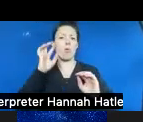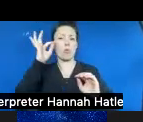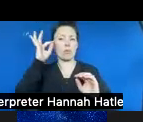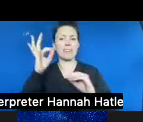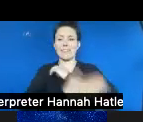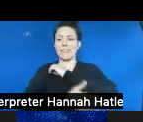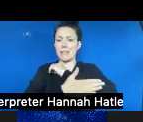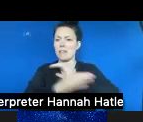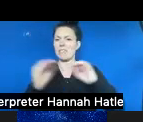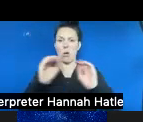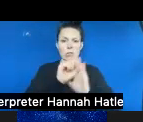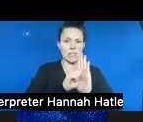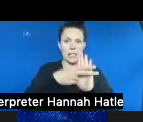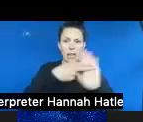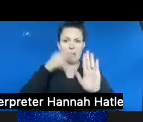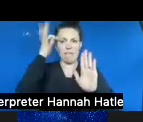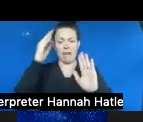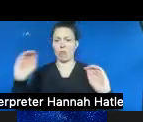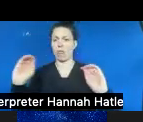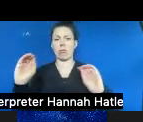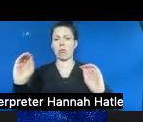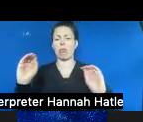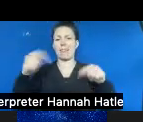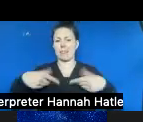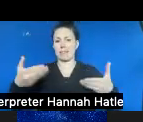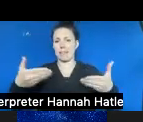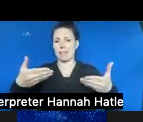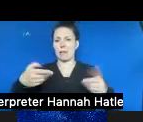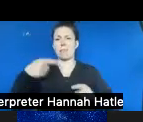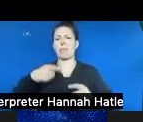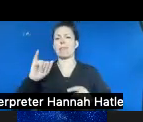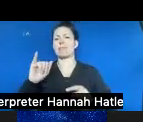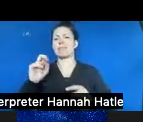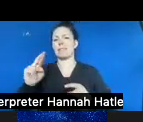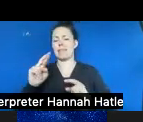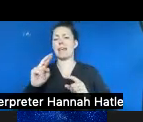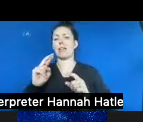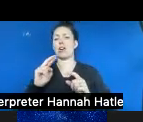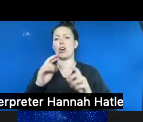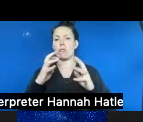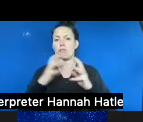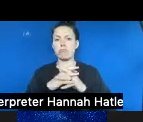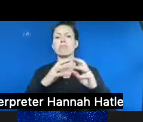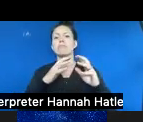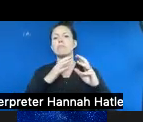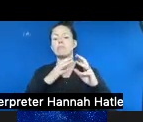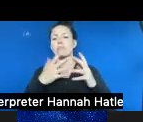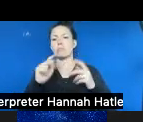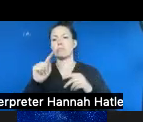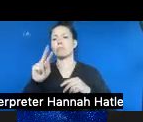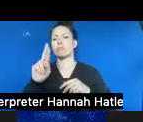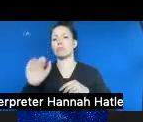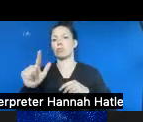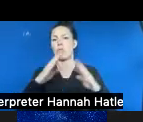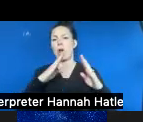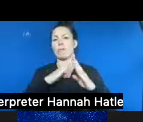state, not federal. We're just an intertribal community. And we really have a great community up here on the East